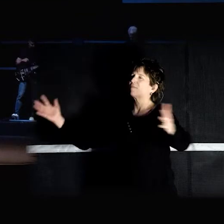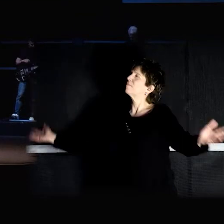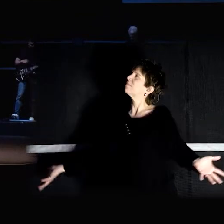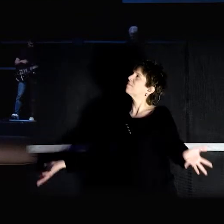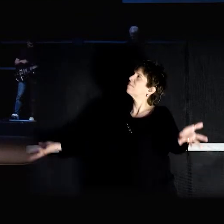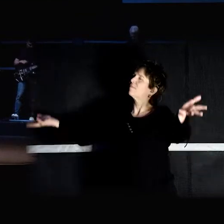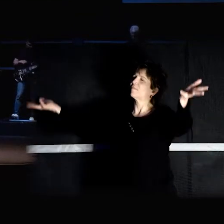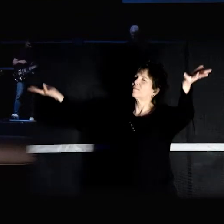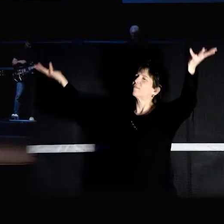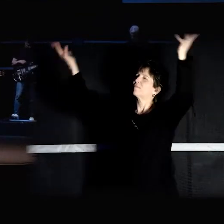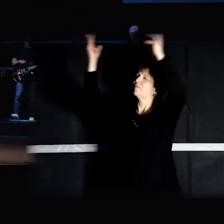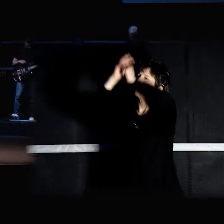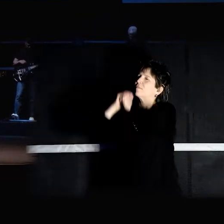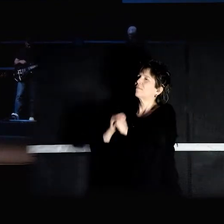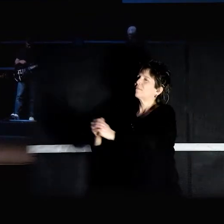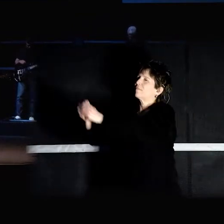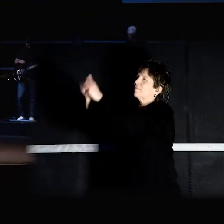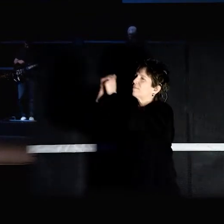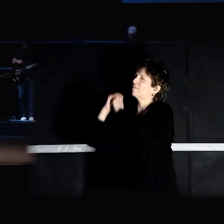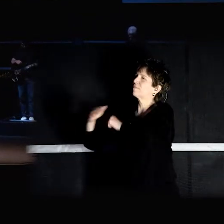lift you up. We praise you.